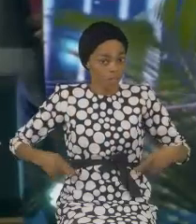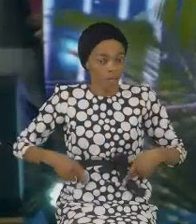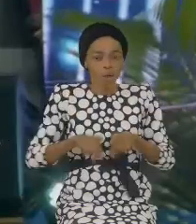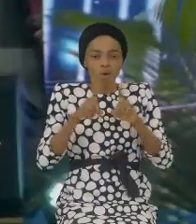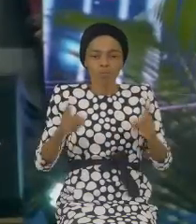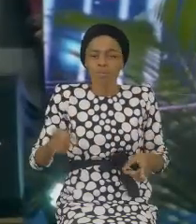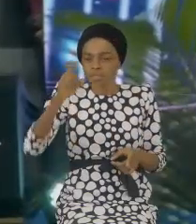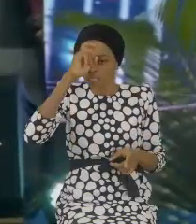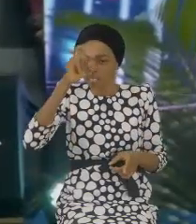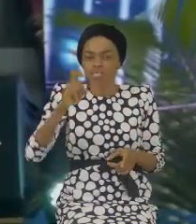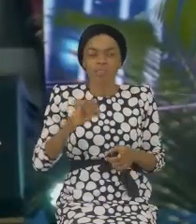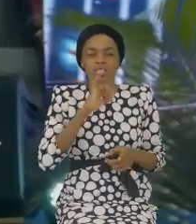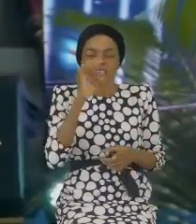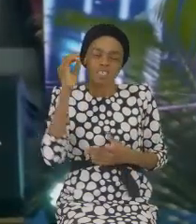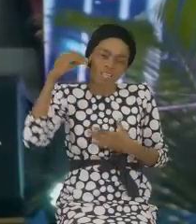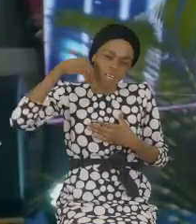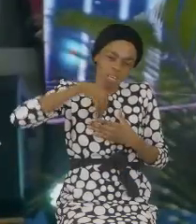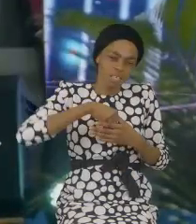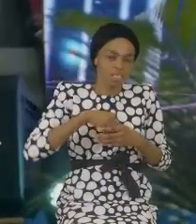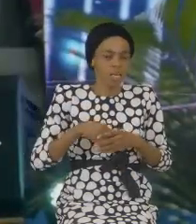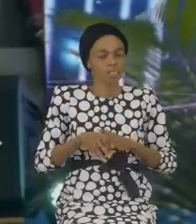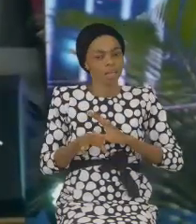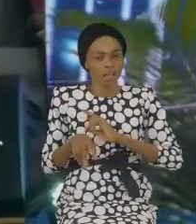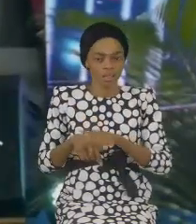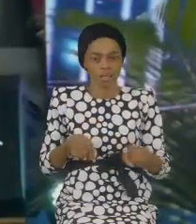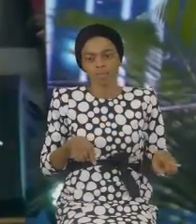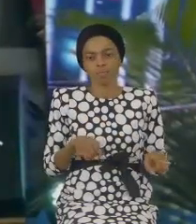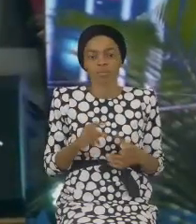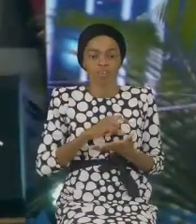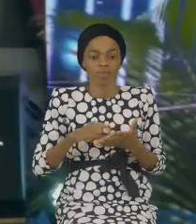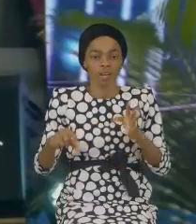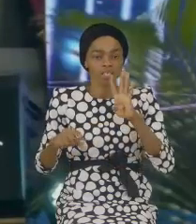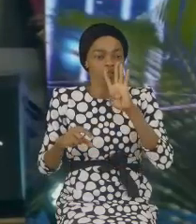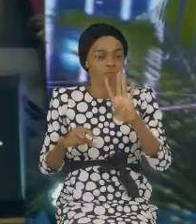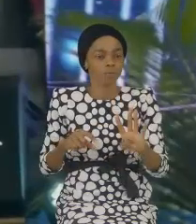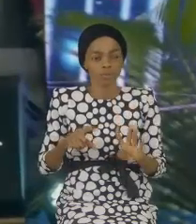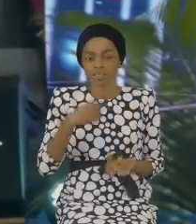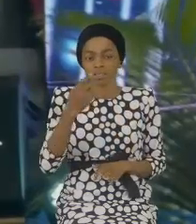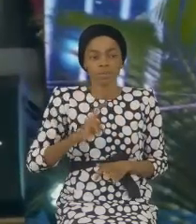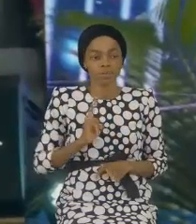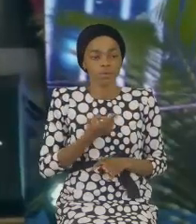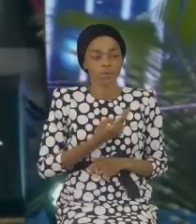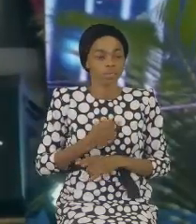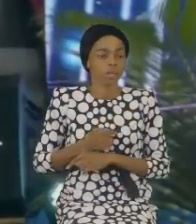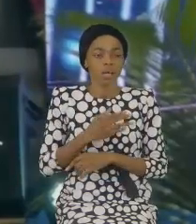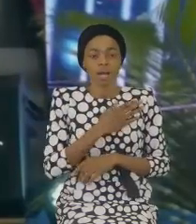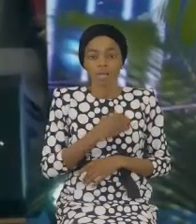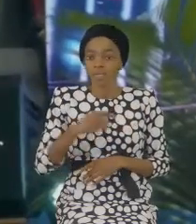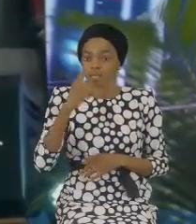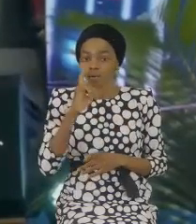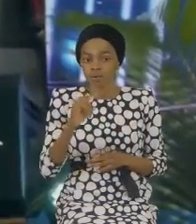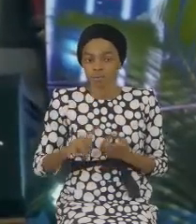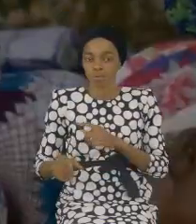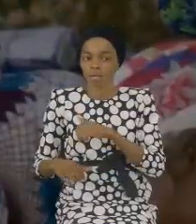still very much inside them. Look at verse 4. In verse 4, he tells us, and he said one to another, let